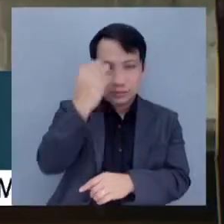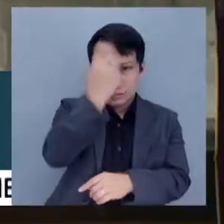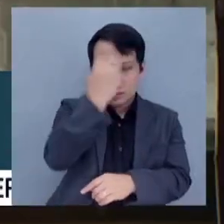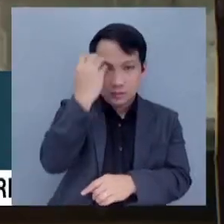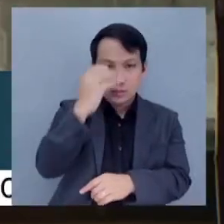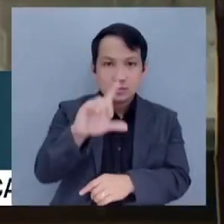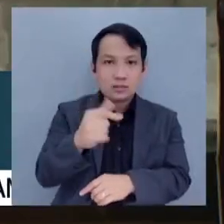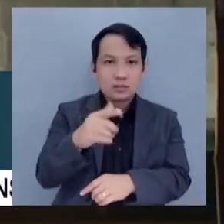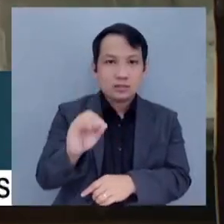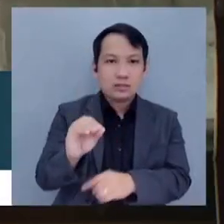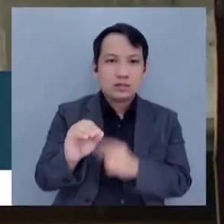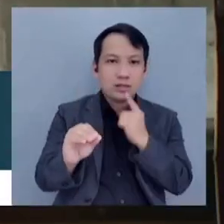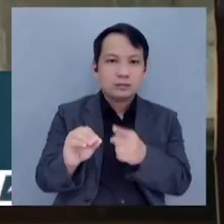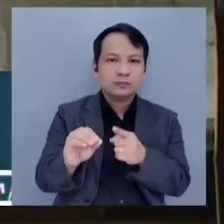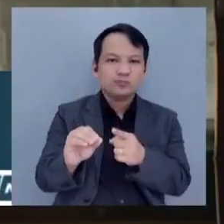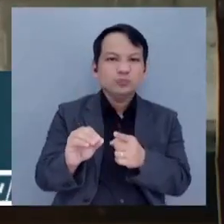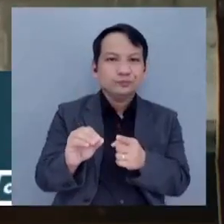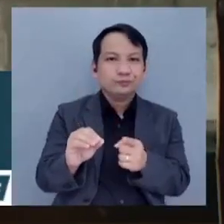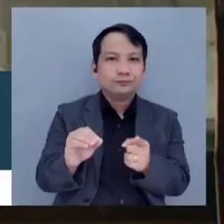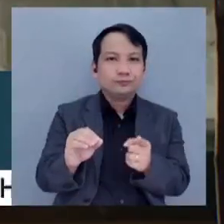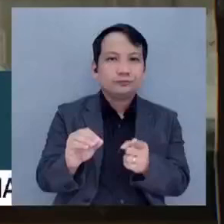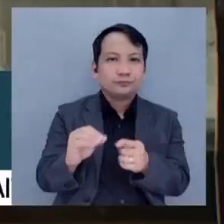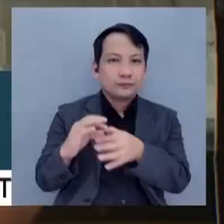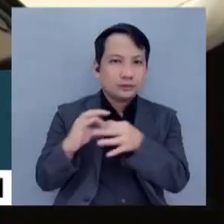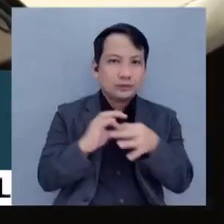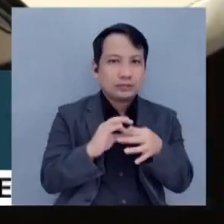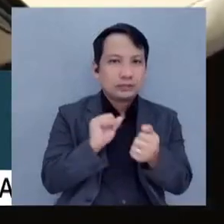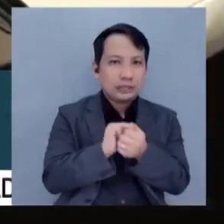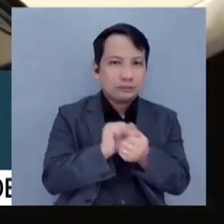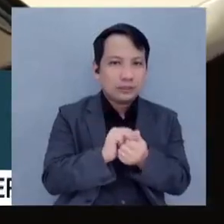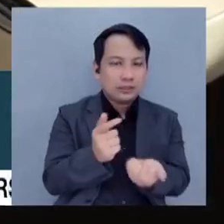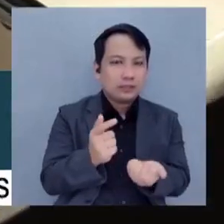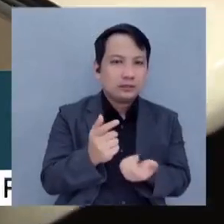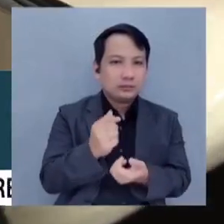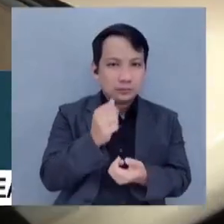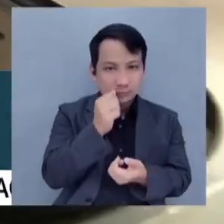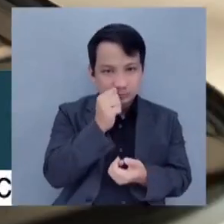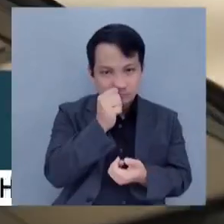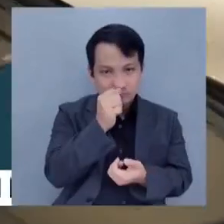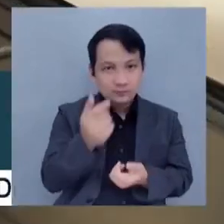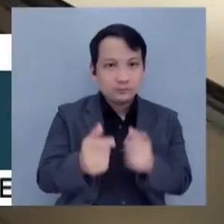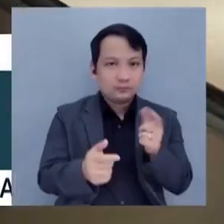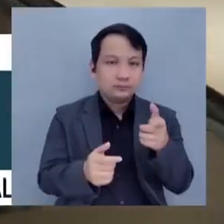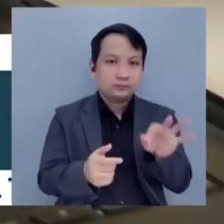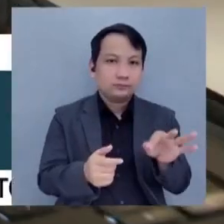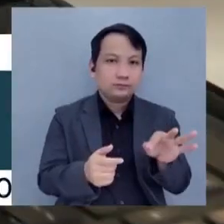forehead, turned out to be an accomplice. Noong August